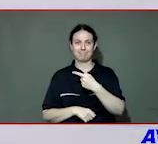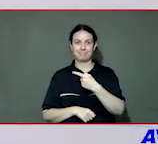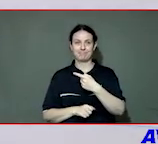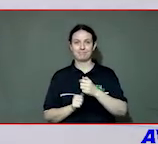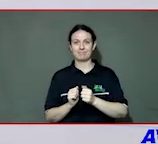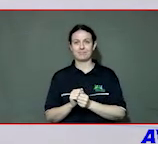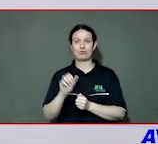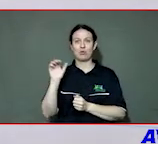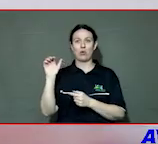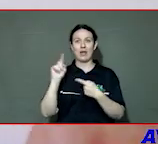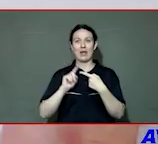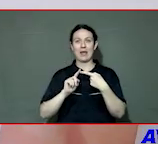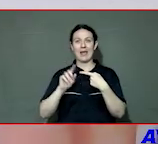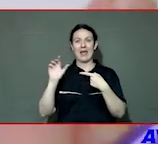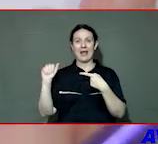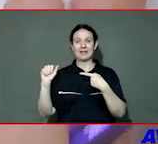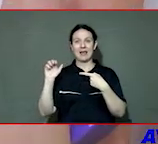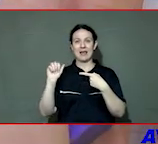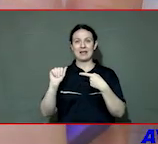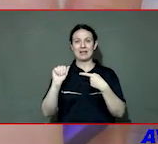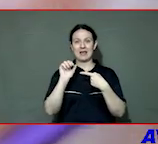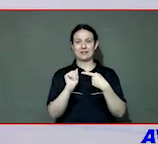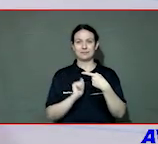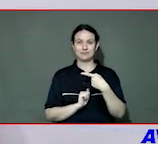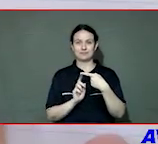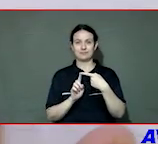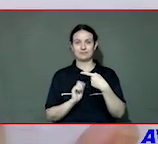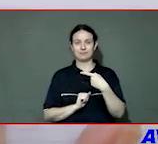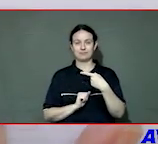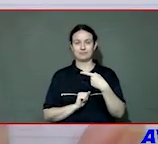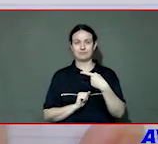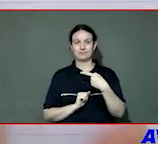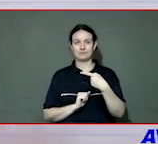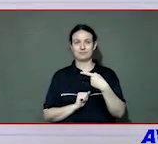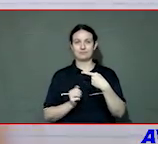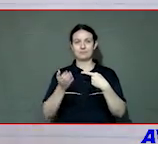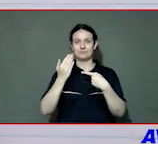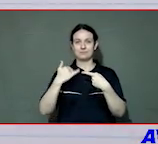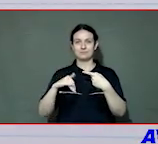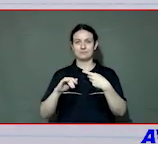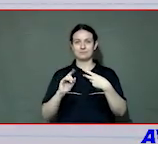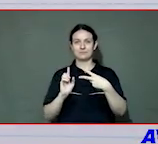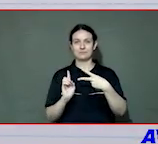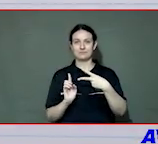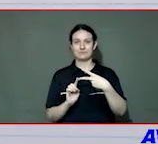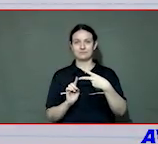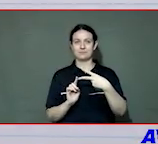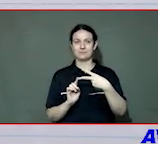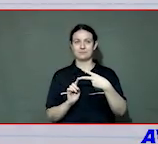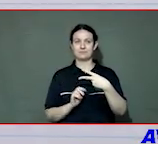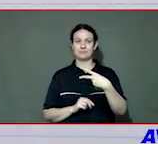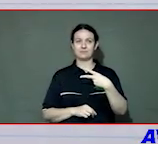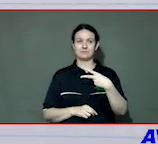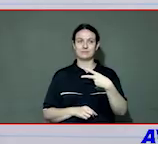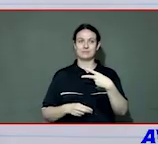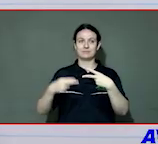your triple A's, London forces. Okay, then you have hake. You